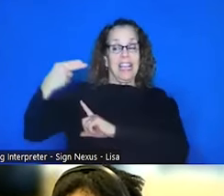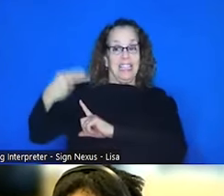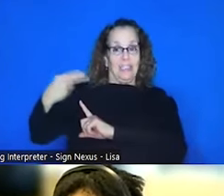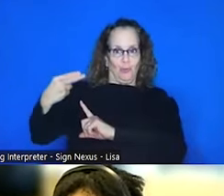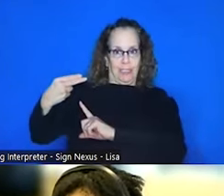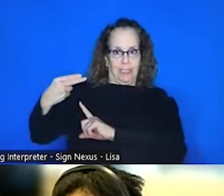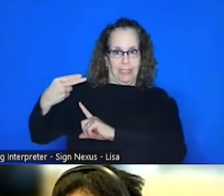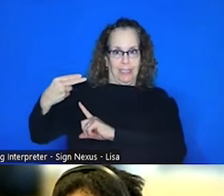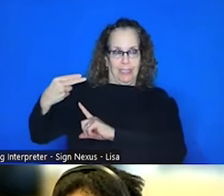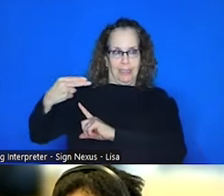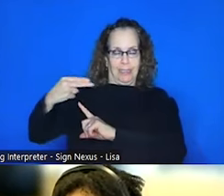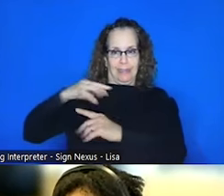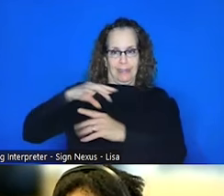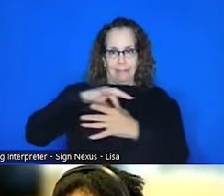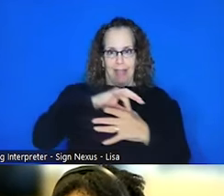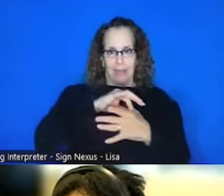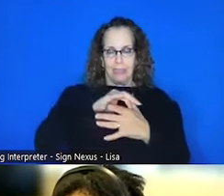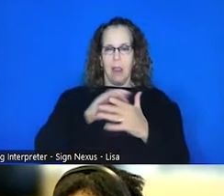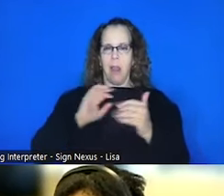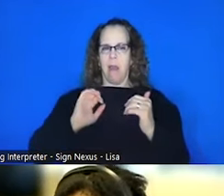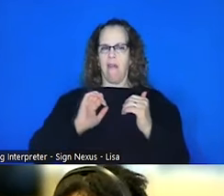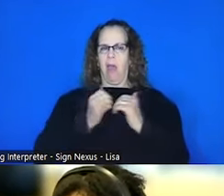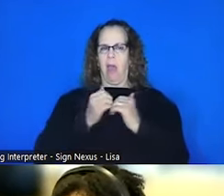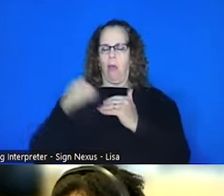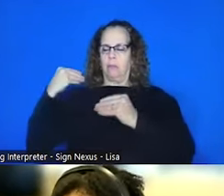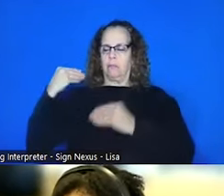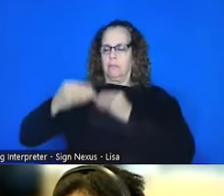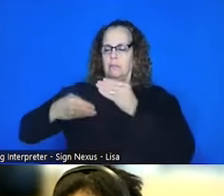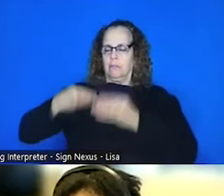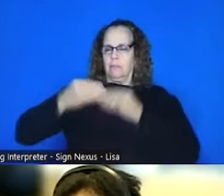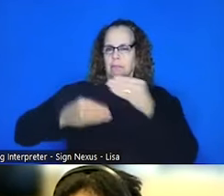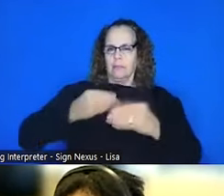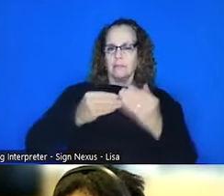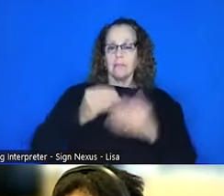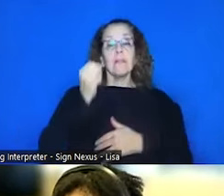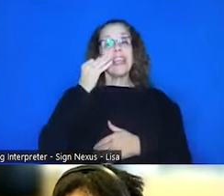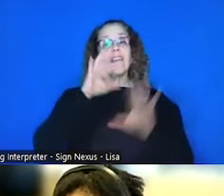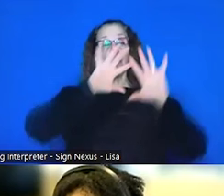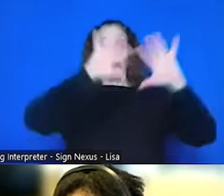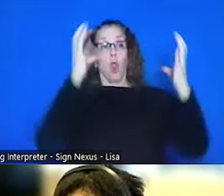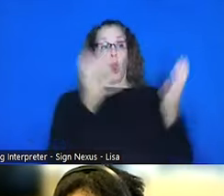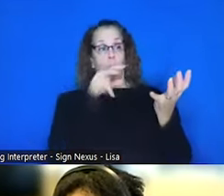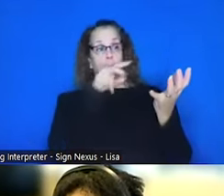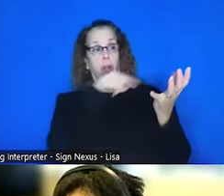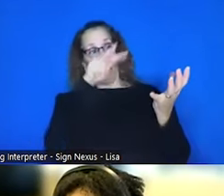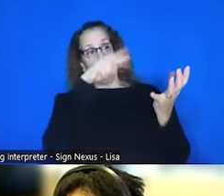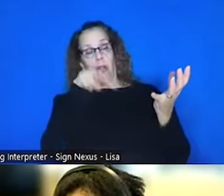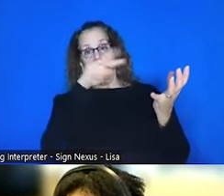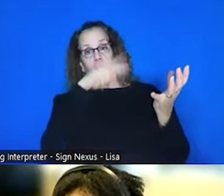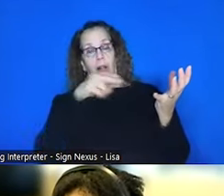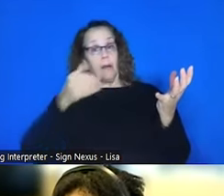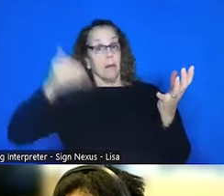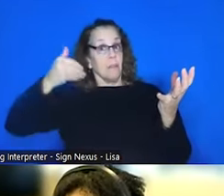of how did we get here? And, when you look at the global world in, before it